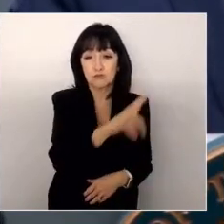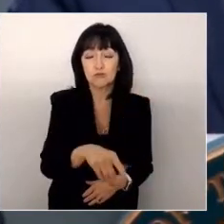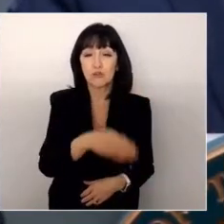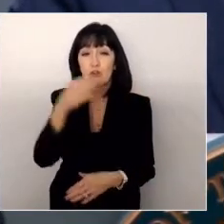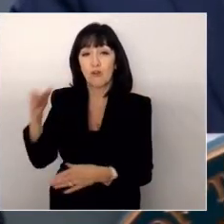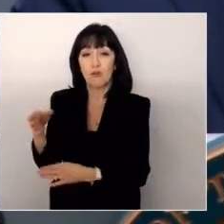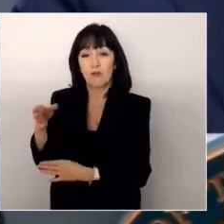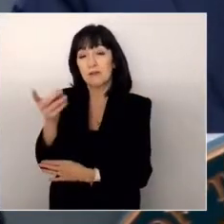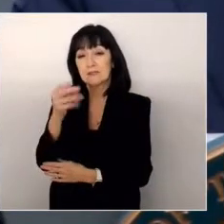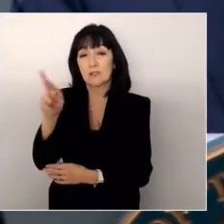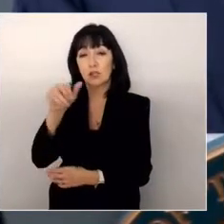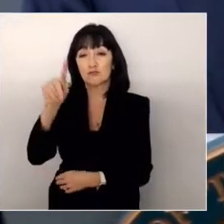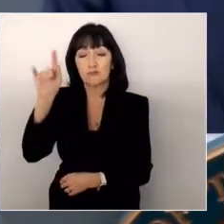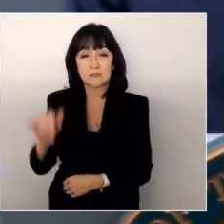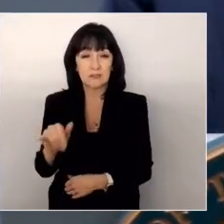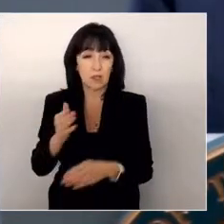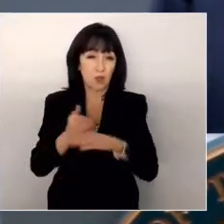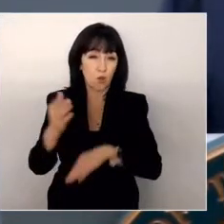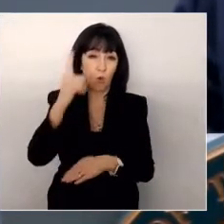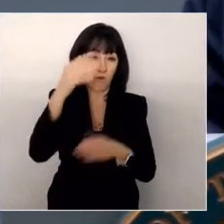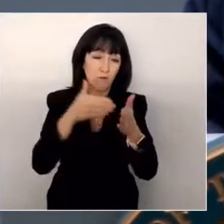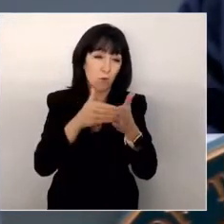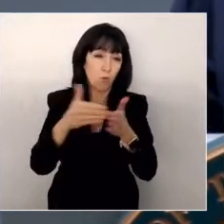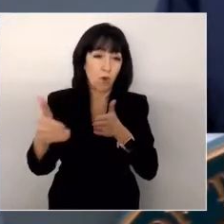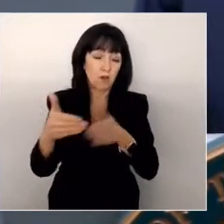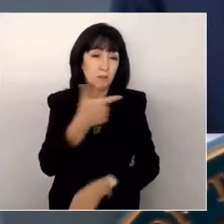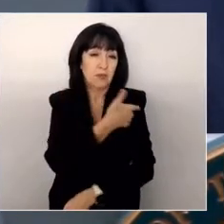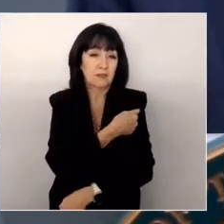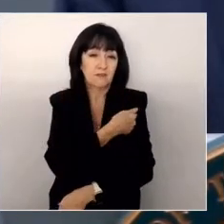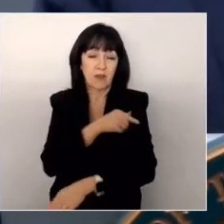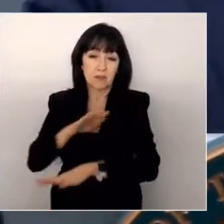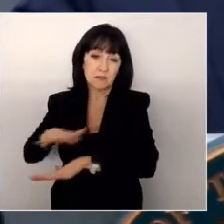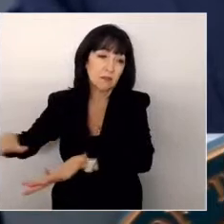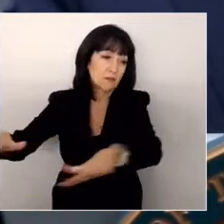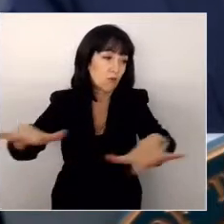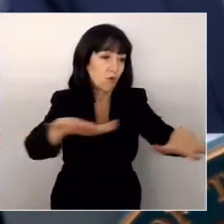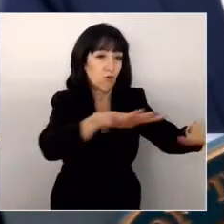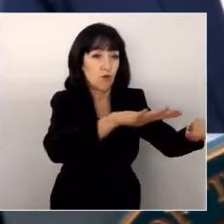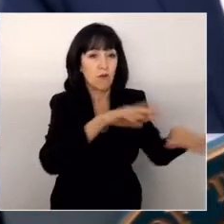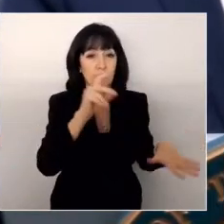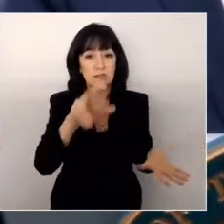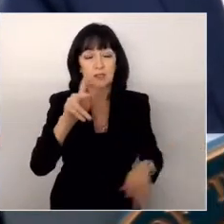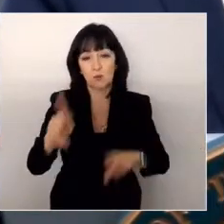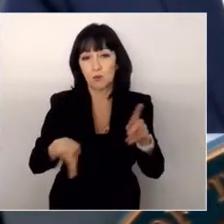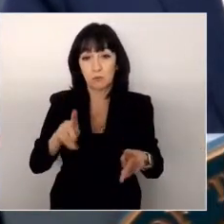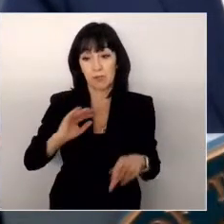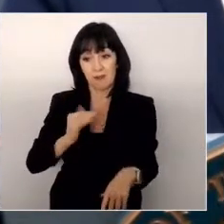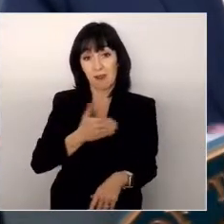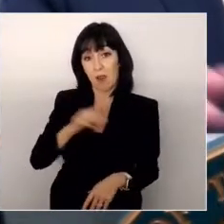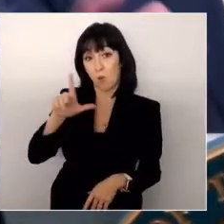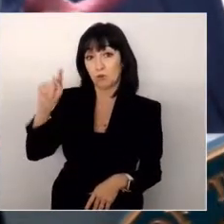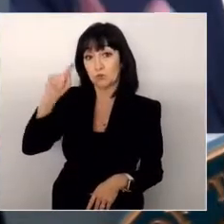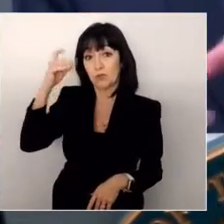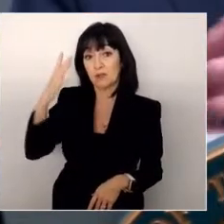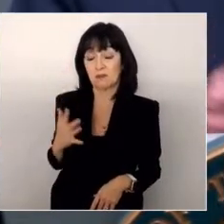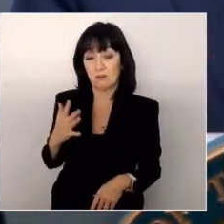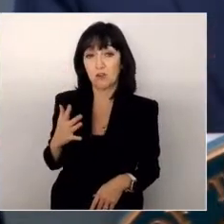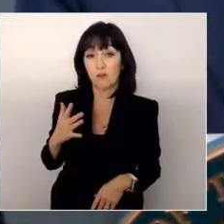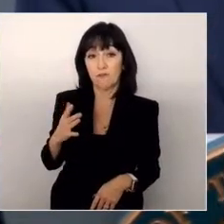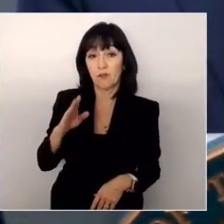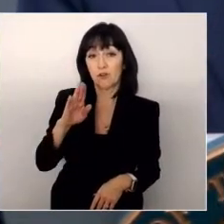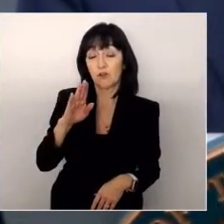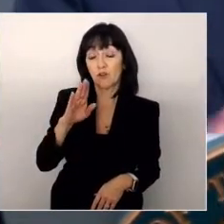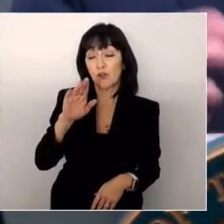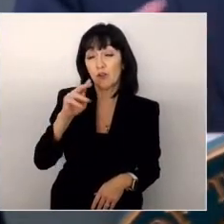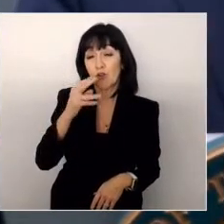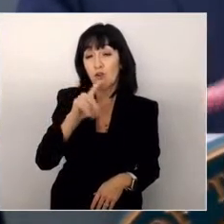to Delawareans. Our Lieutenant Governor, Bethany Hall Long, was instrumental in those efforts. She rallied